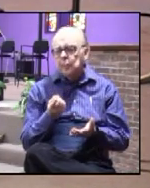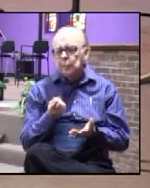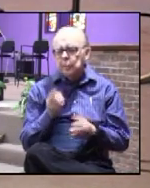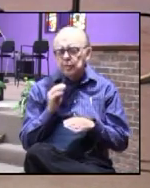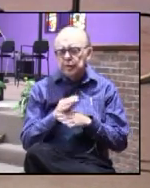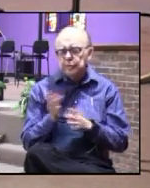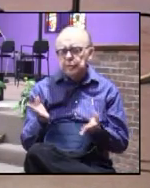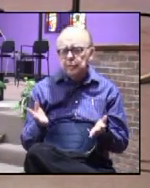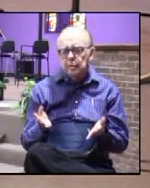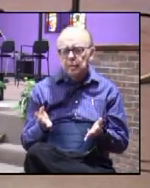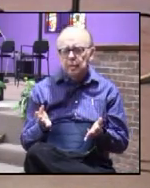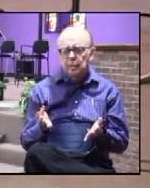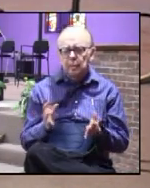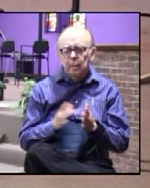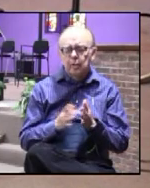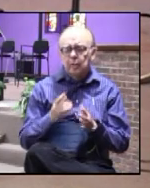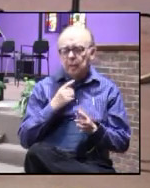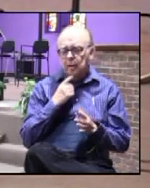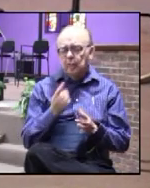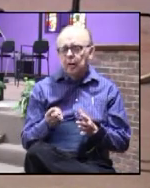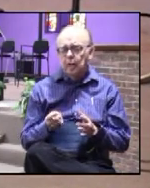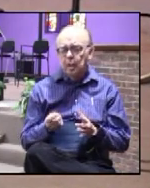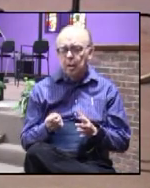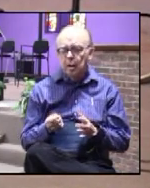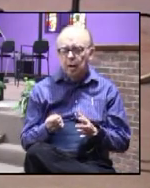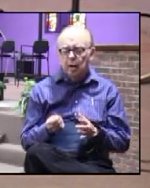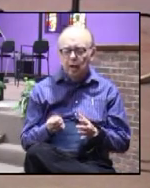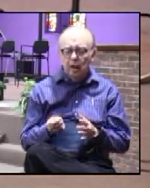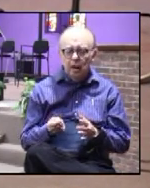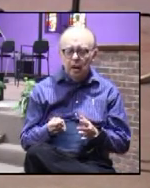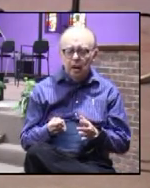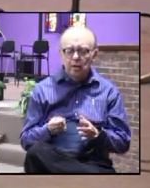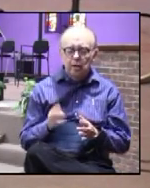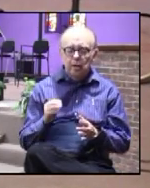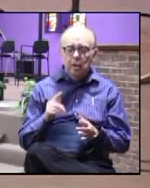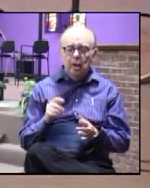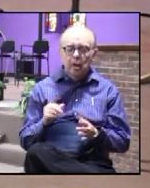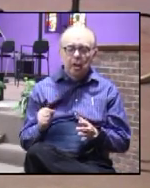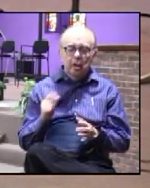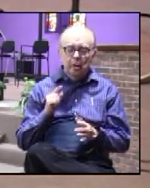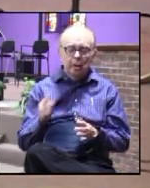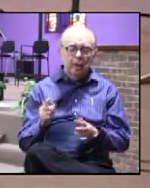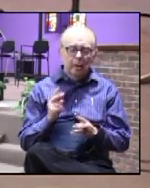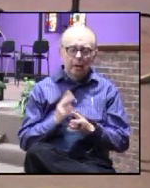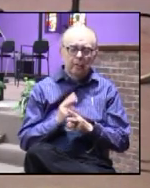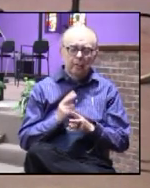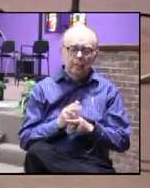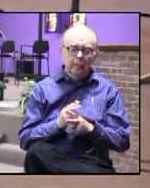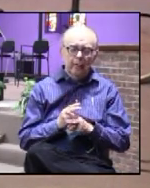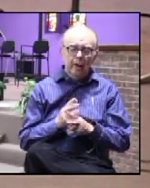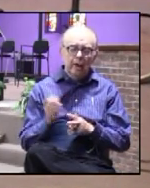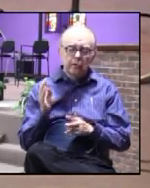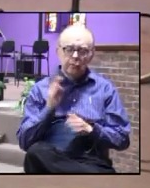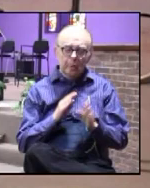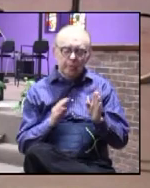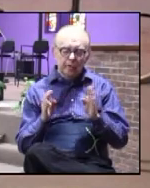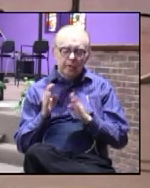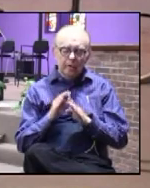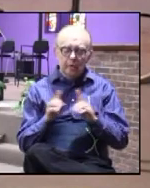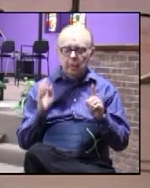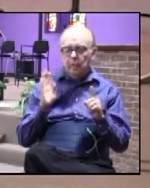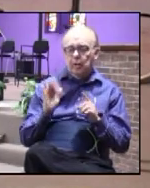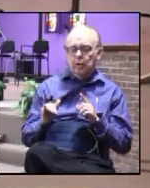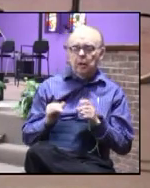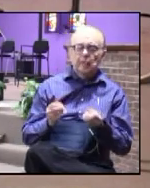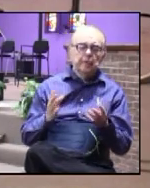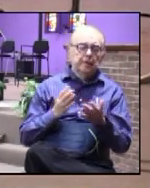to? Jesus said to Martha, you are careful and troubled by